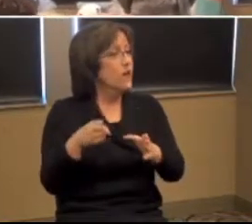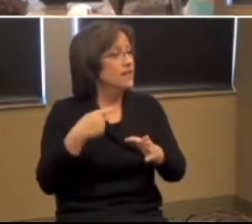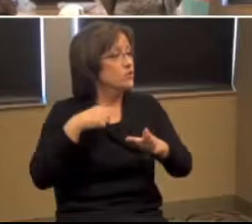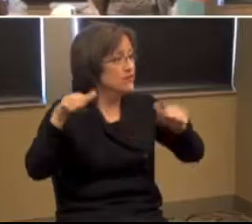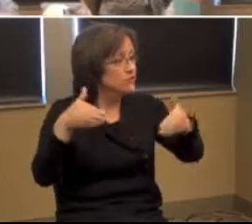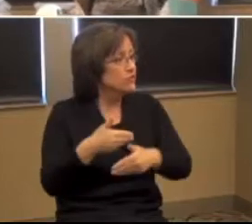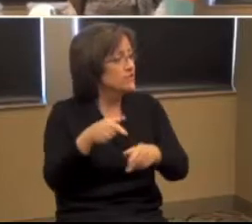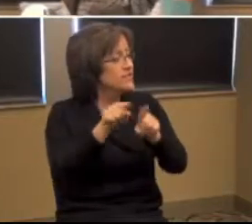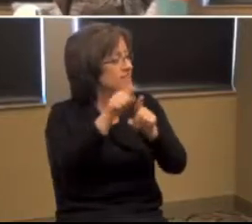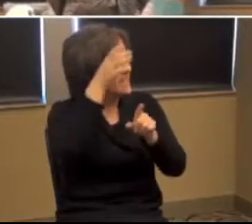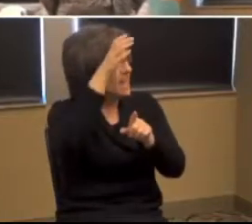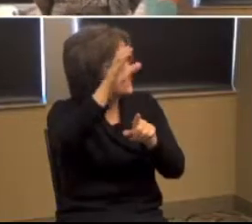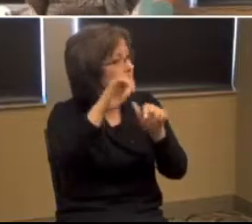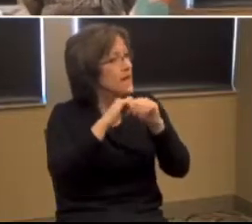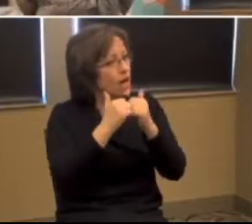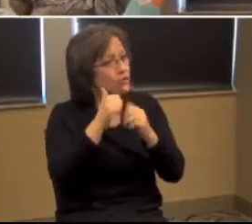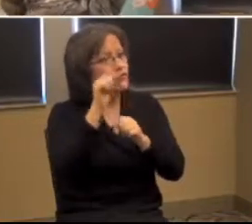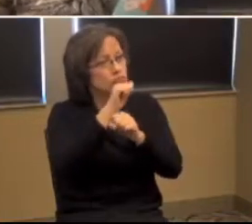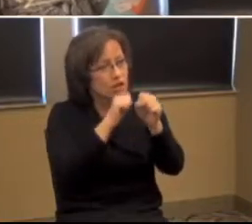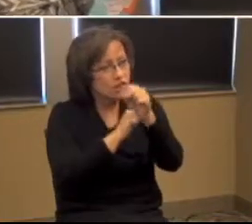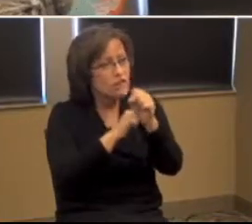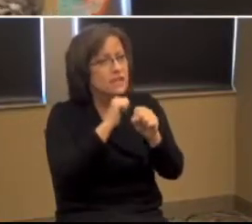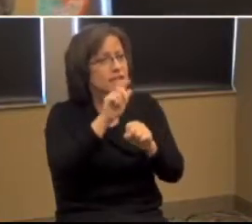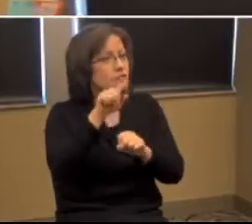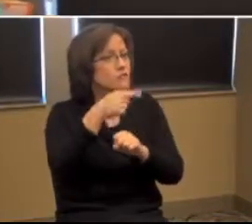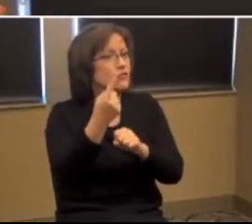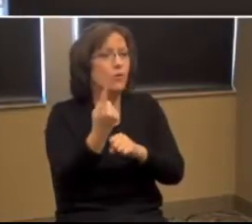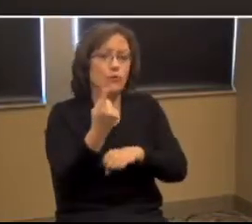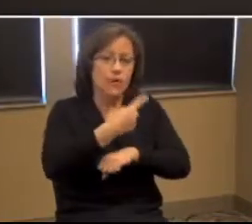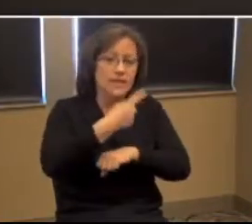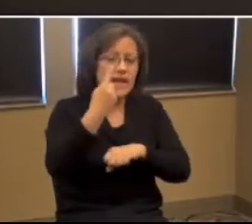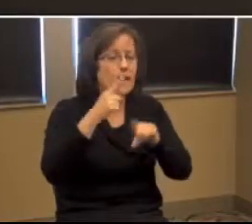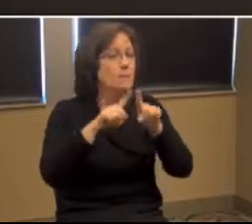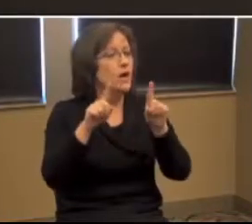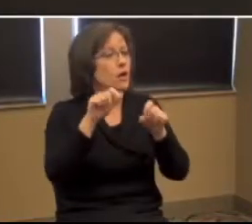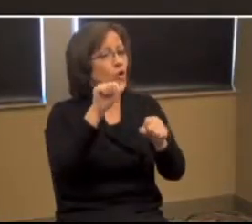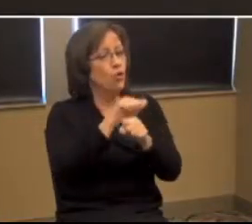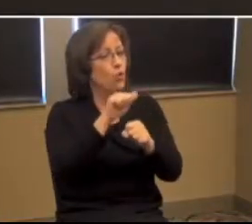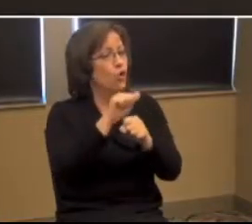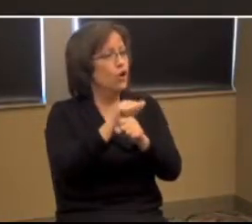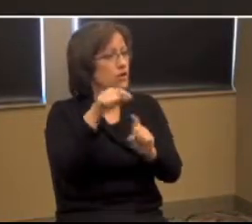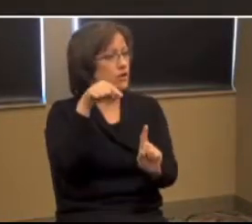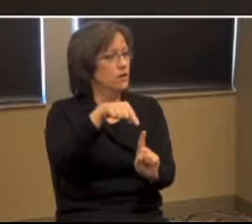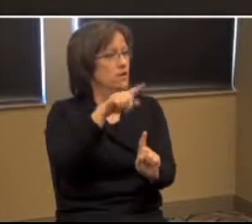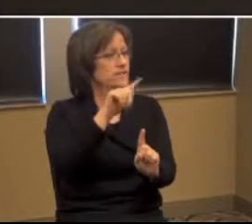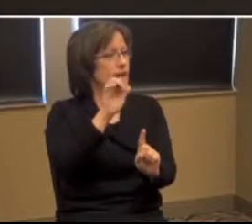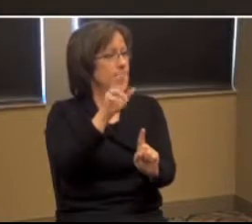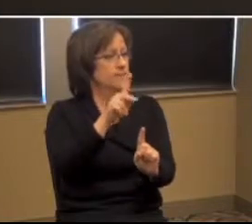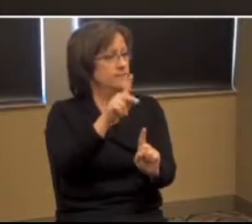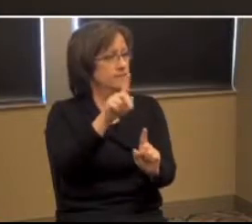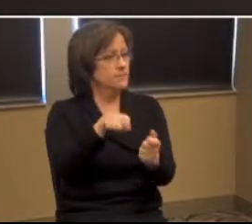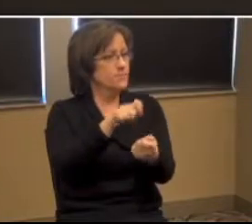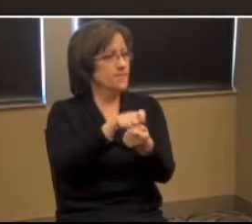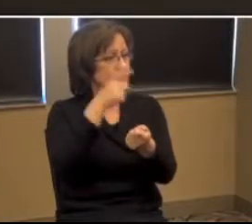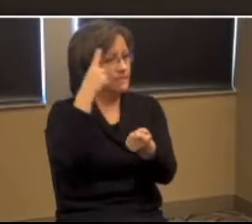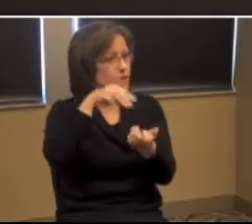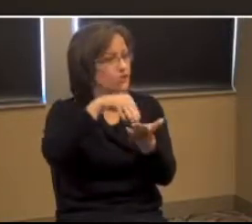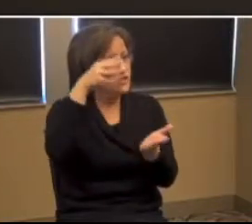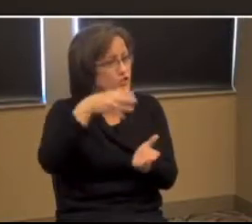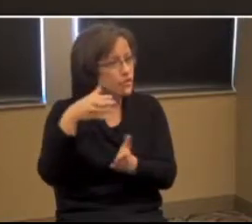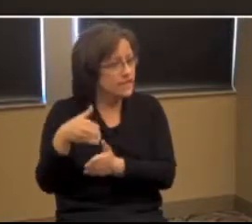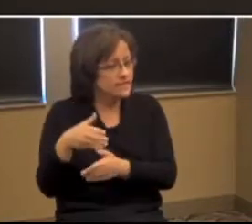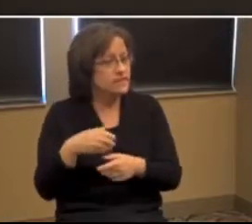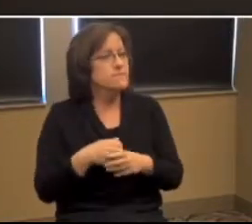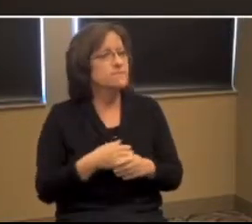same concept of how to structure not only a day, but a work task specifically for our students. And so structured